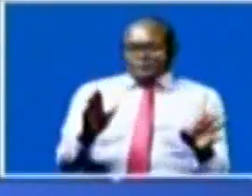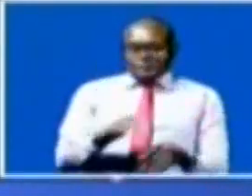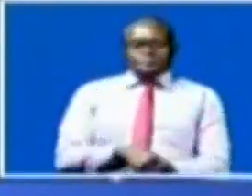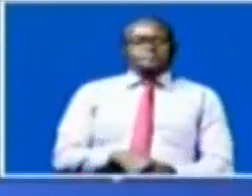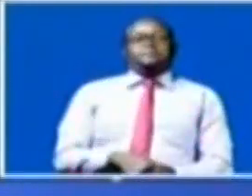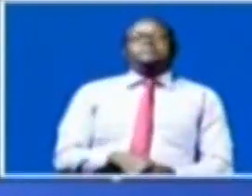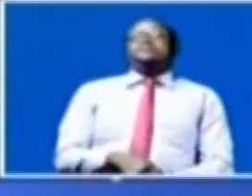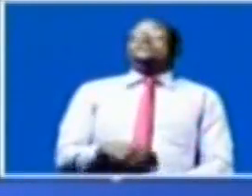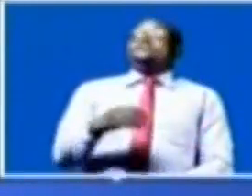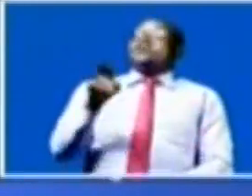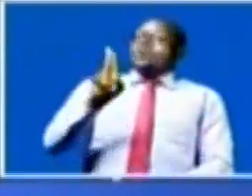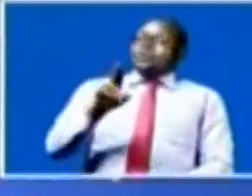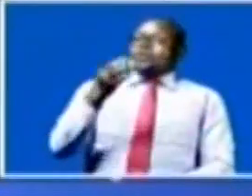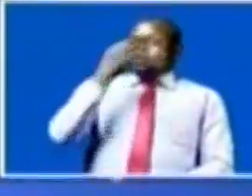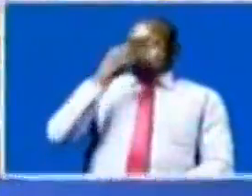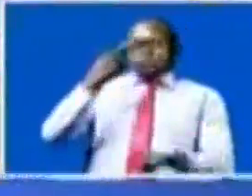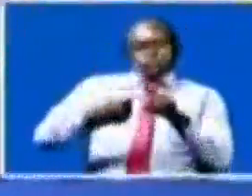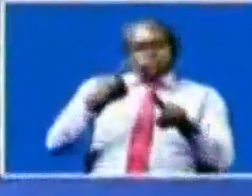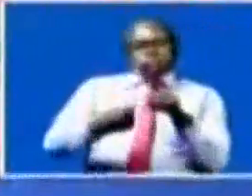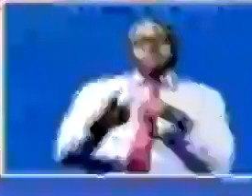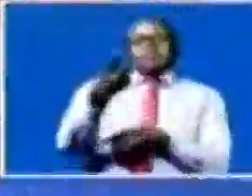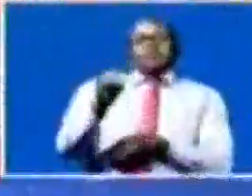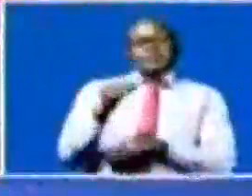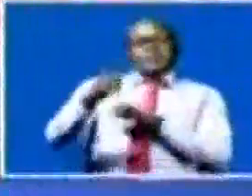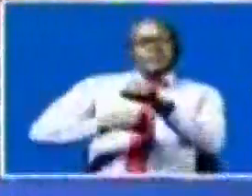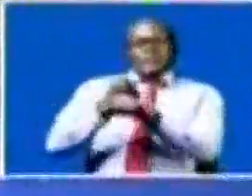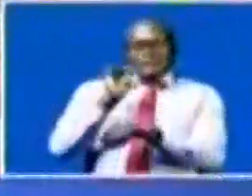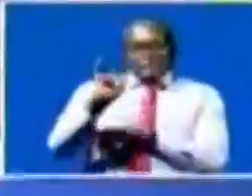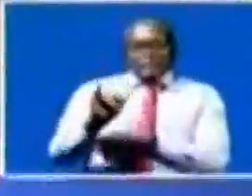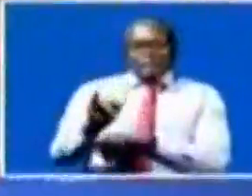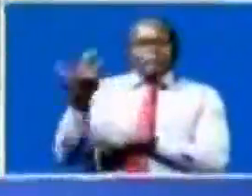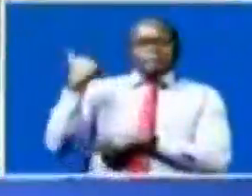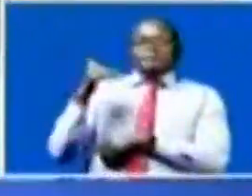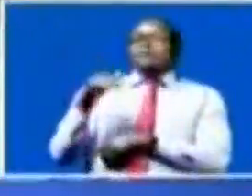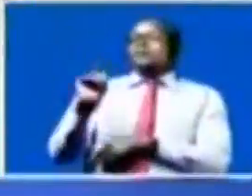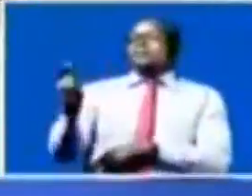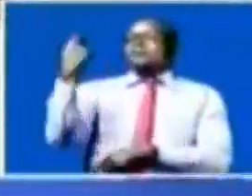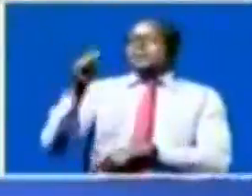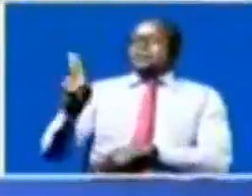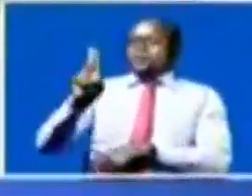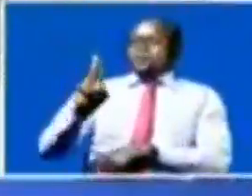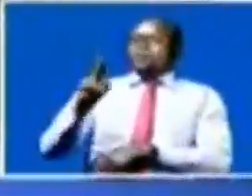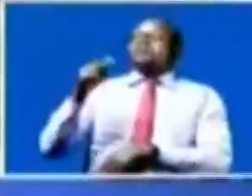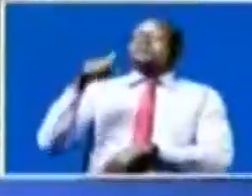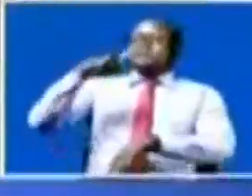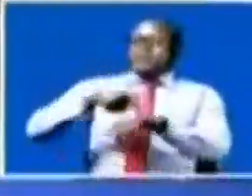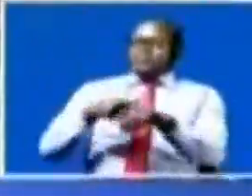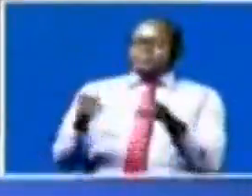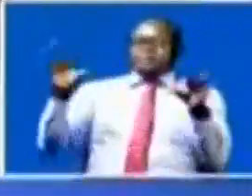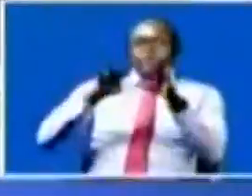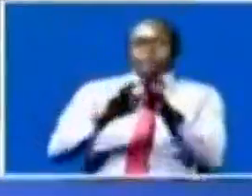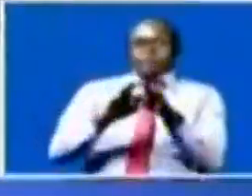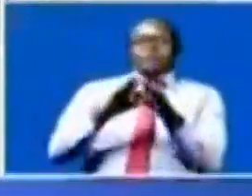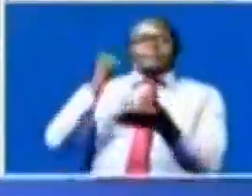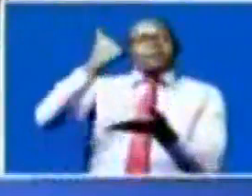2022. Uhuru Ruto to rule for 20 years. That was the rallying call from the president during his first term in office, as both